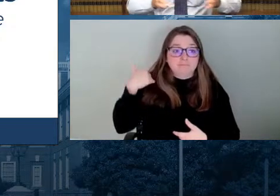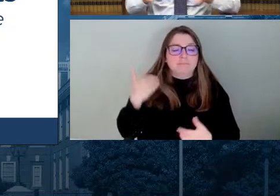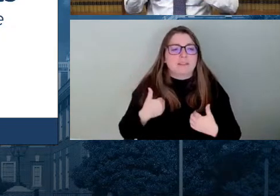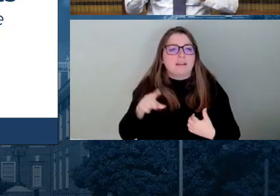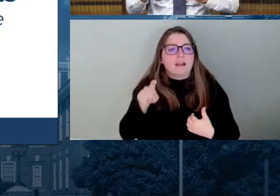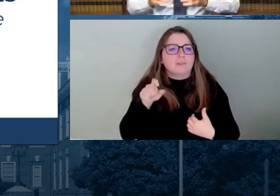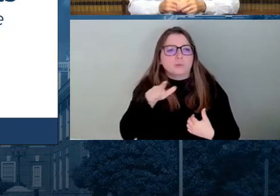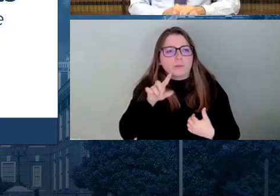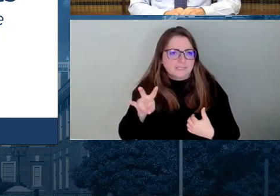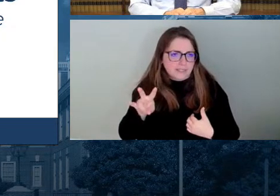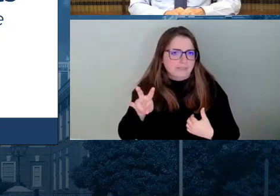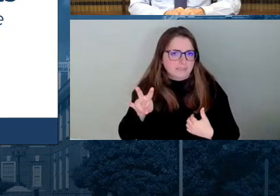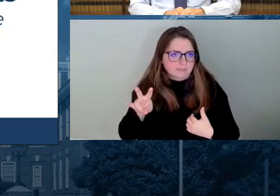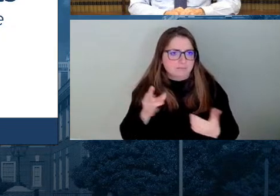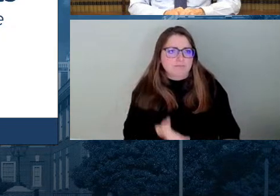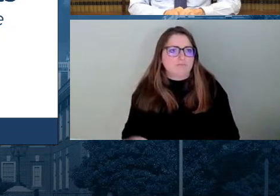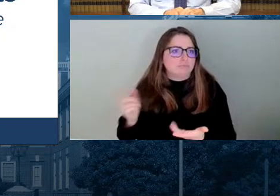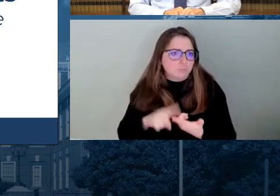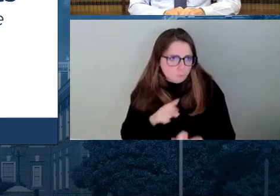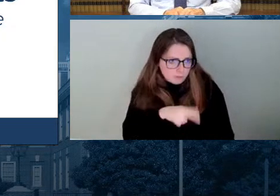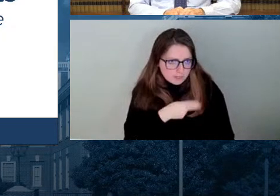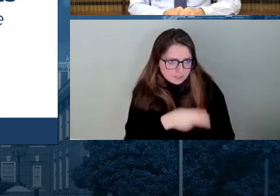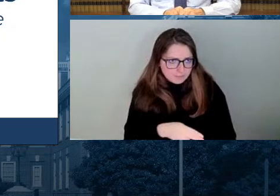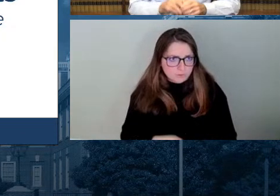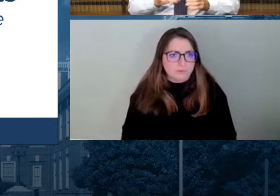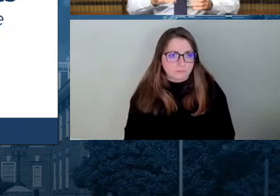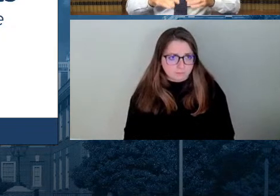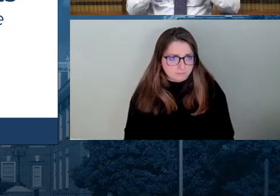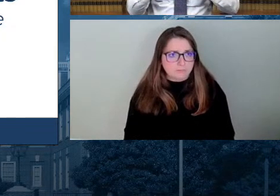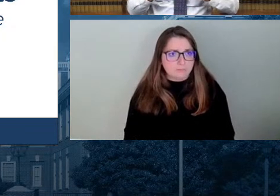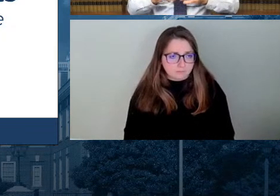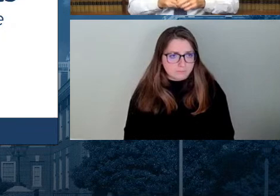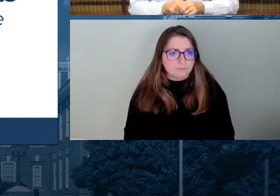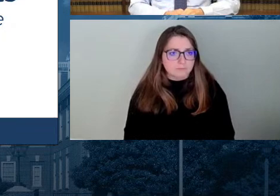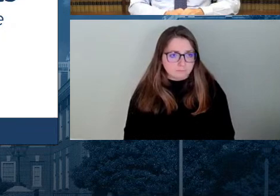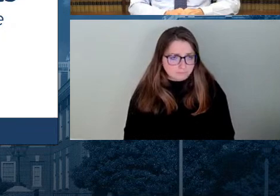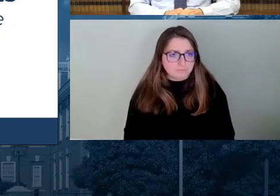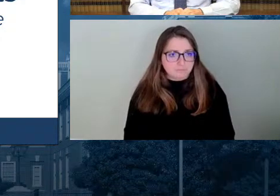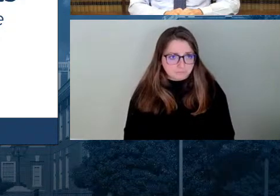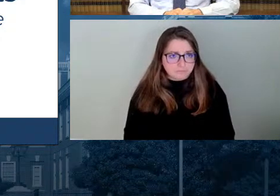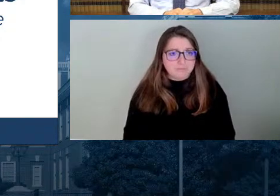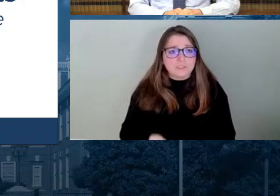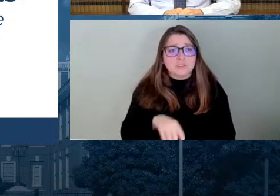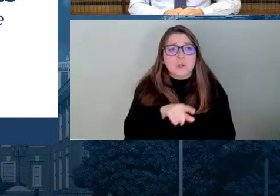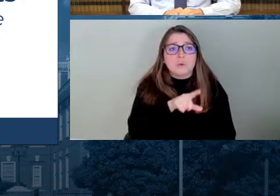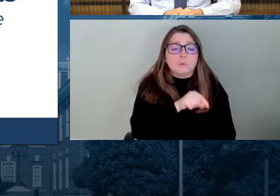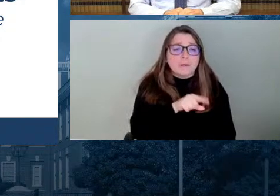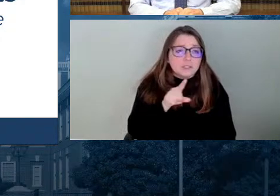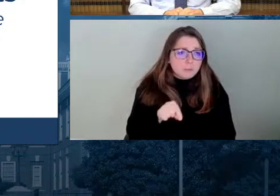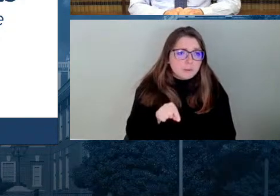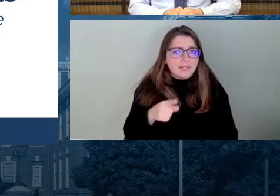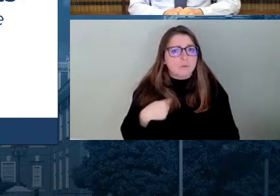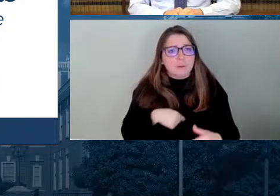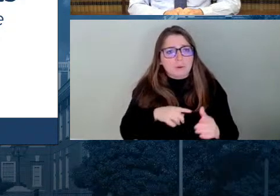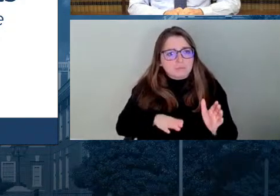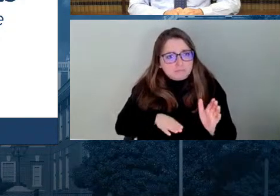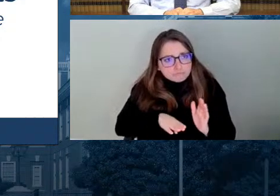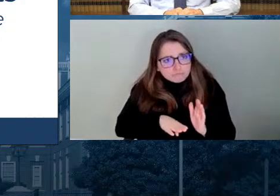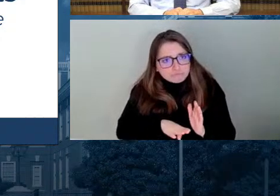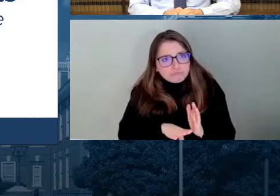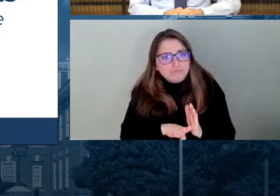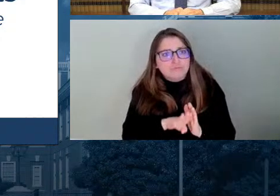the beginning of that winter run up. In 2021, we had a little bump up prior to November